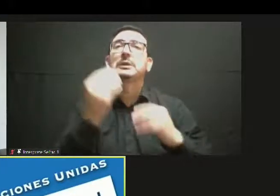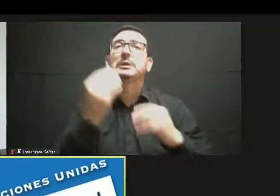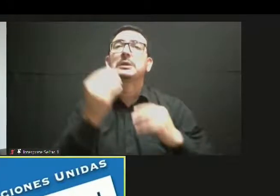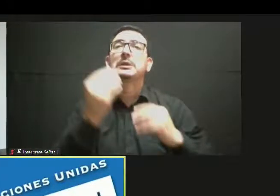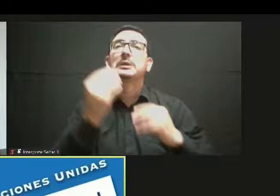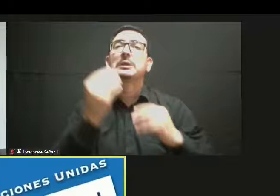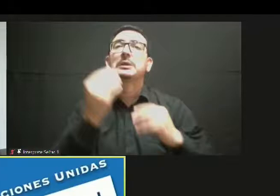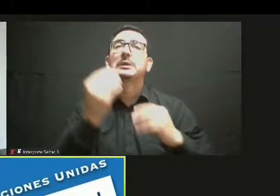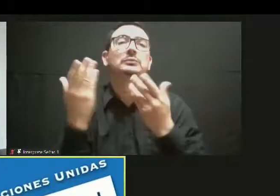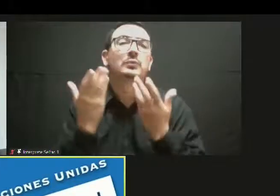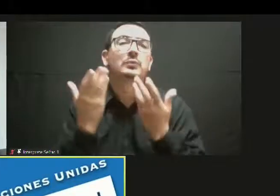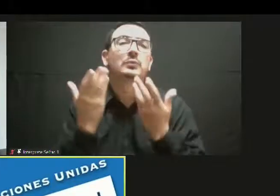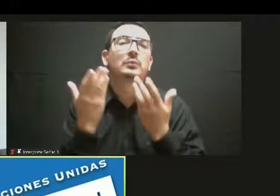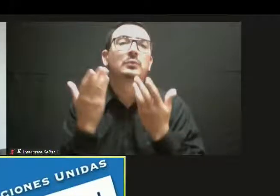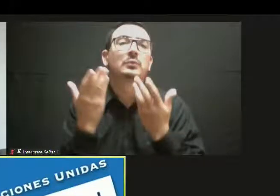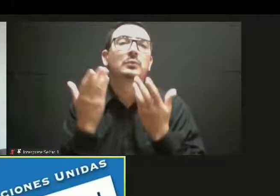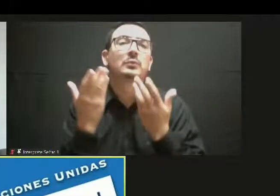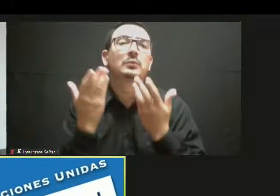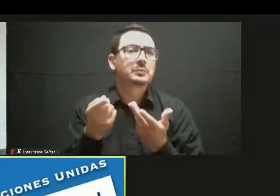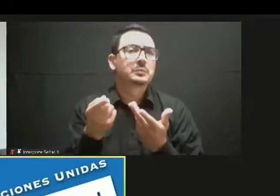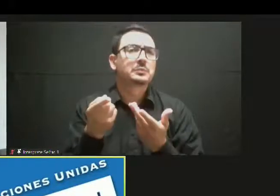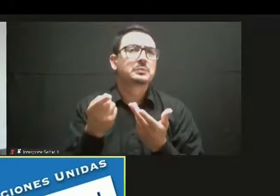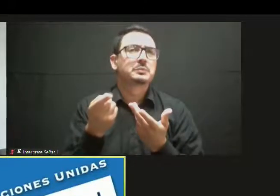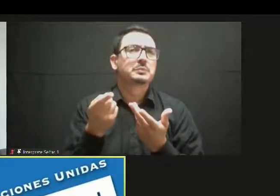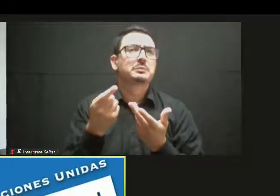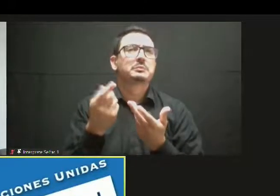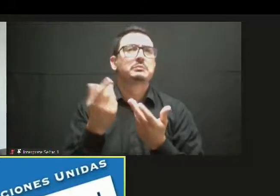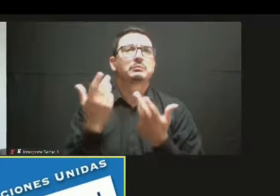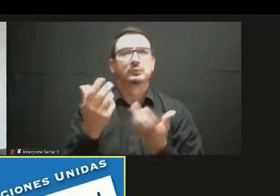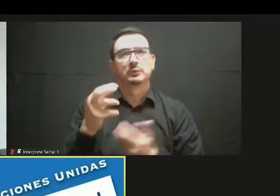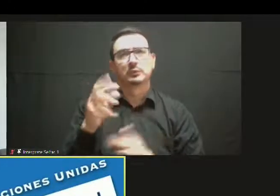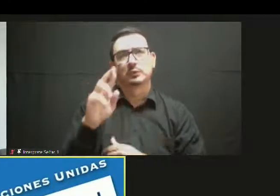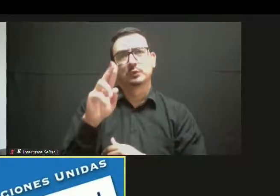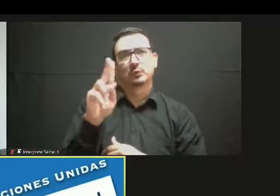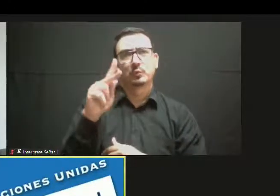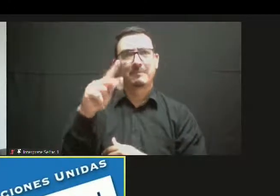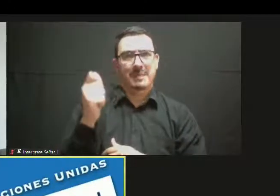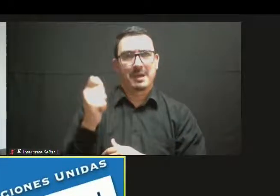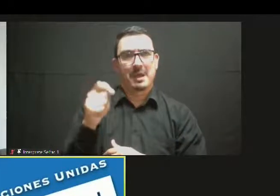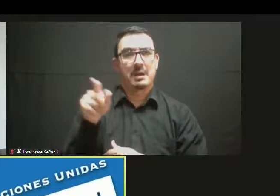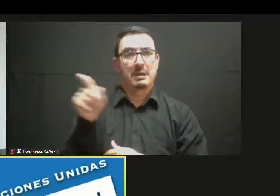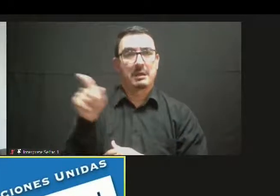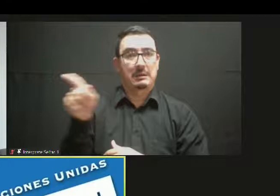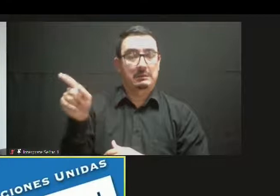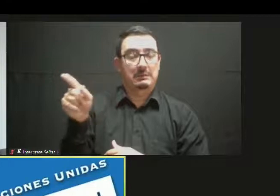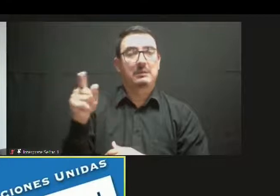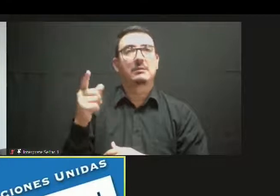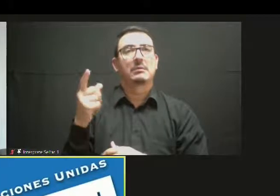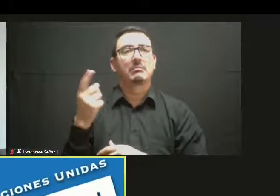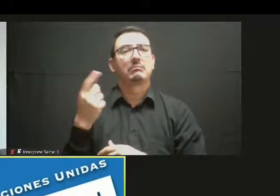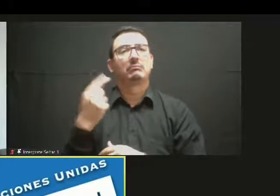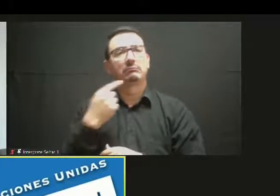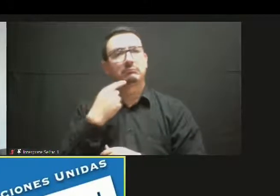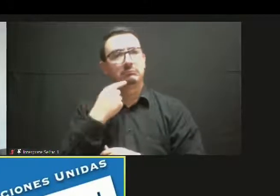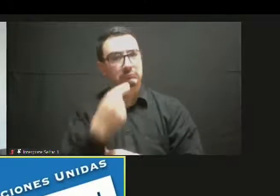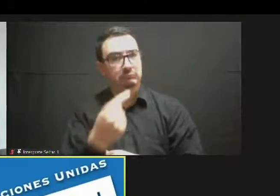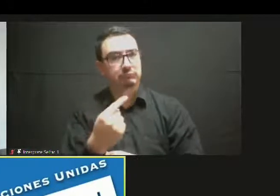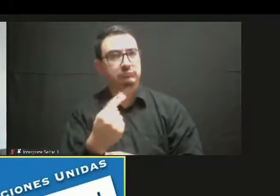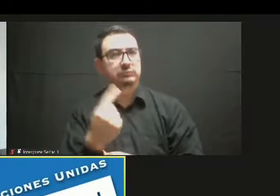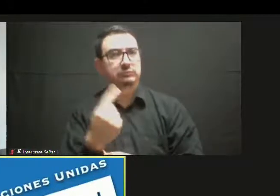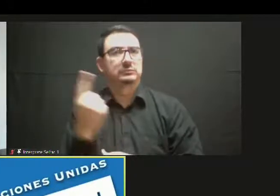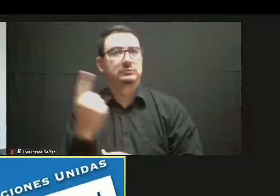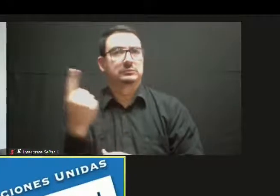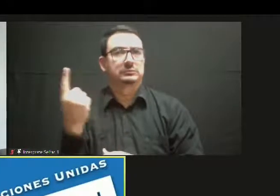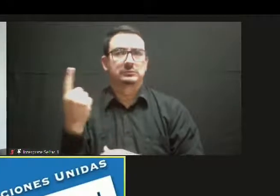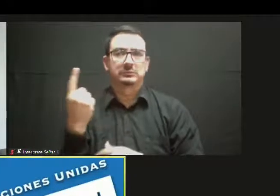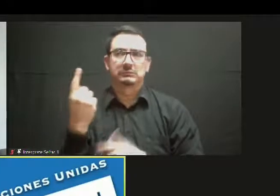that this large diversity of services that are being traded and room for many types of players